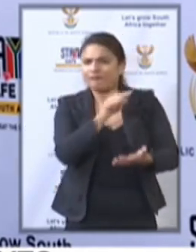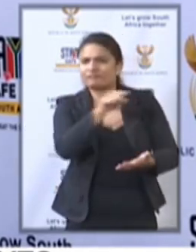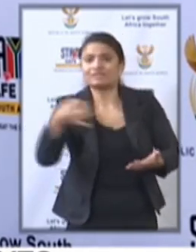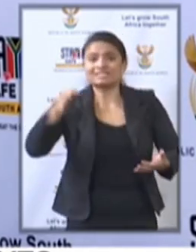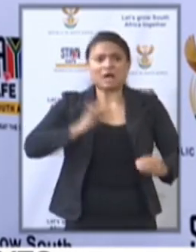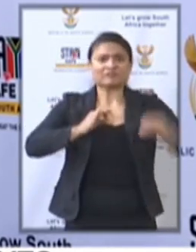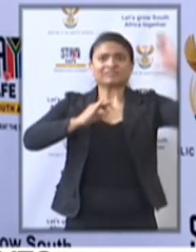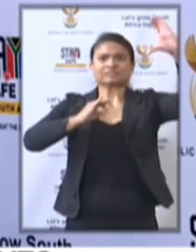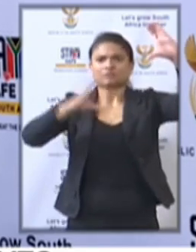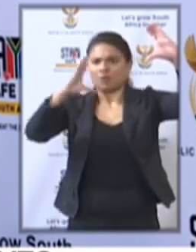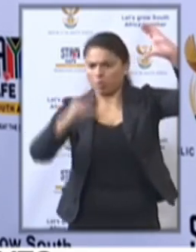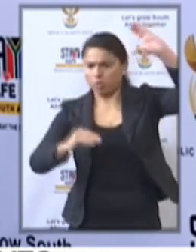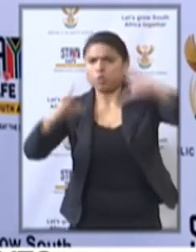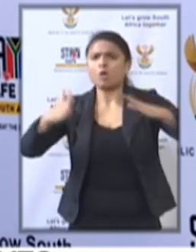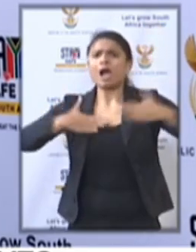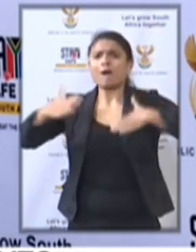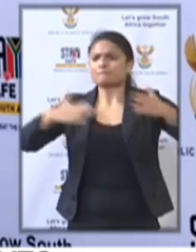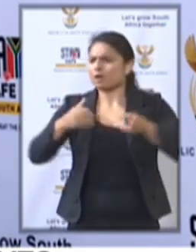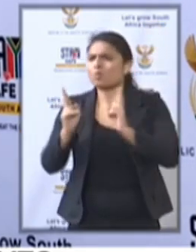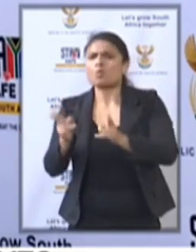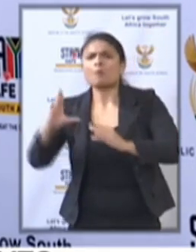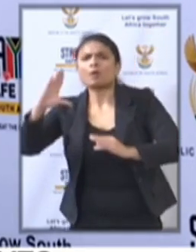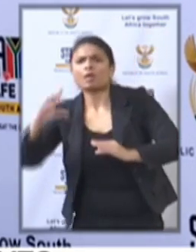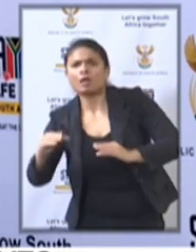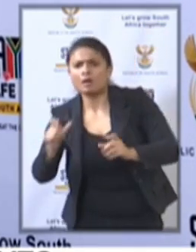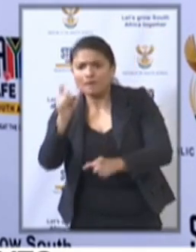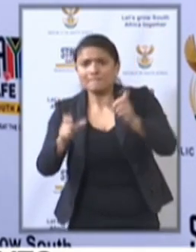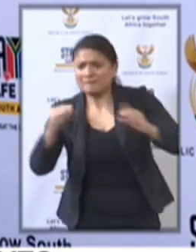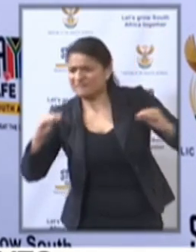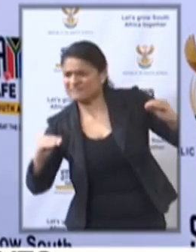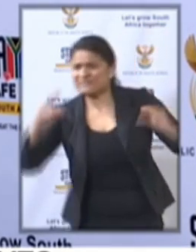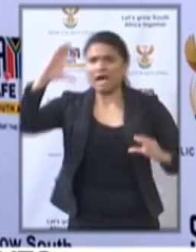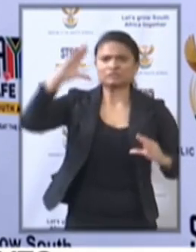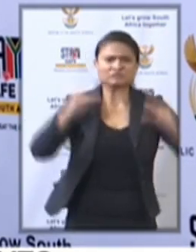ordinary workers on the ground is just too huge.